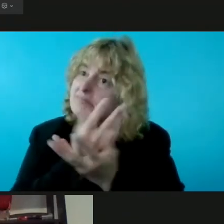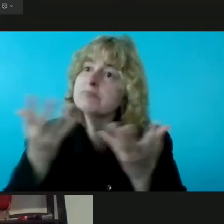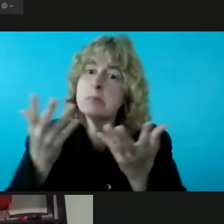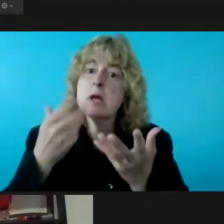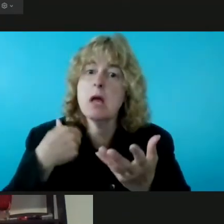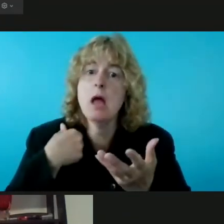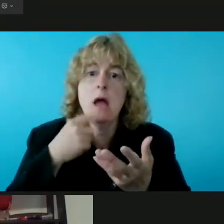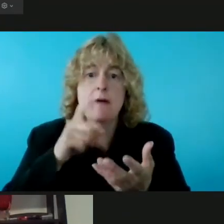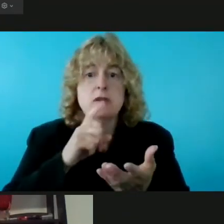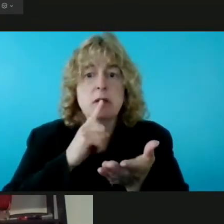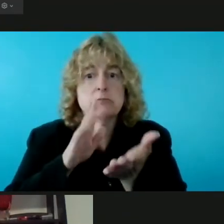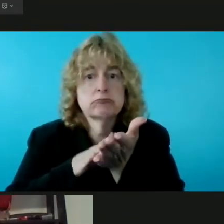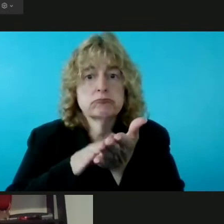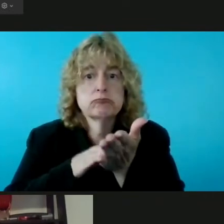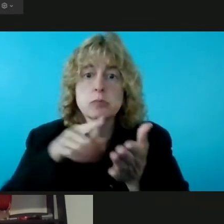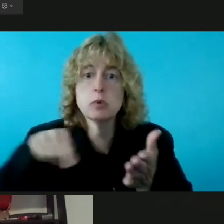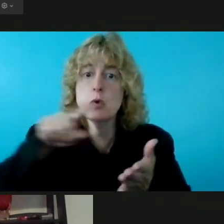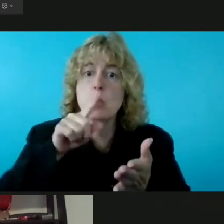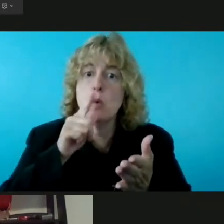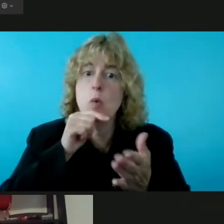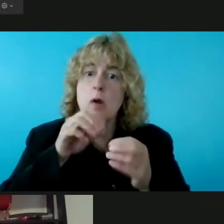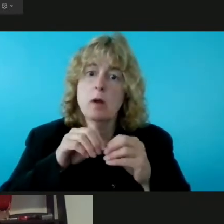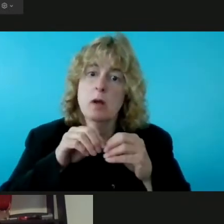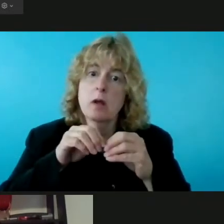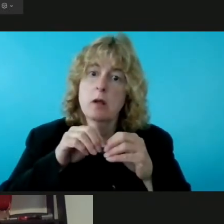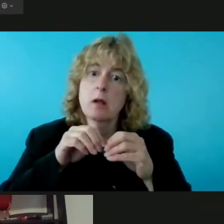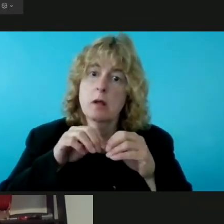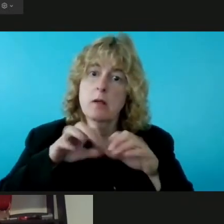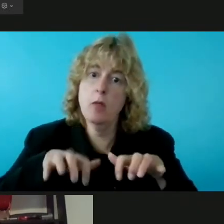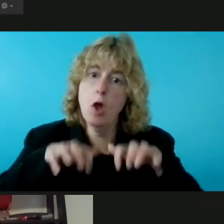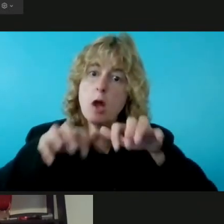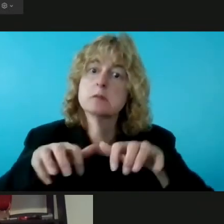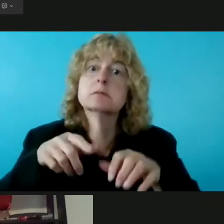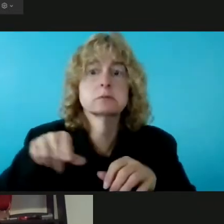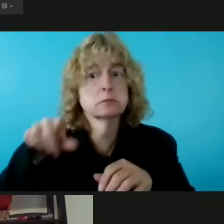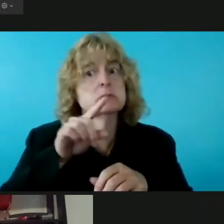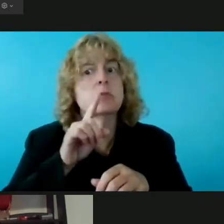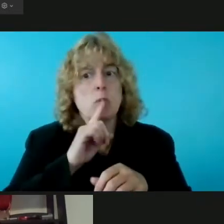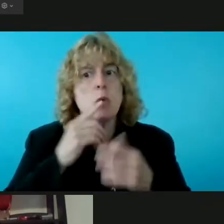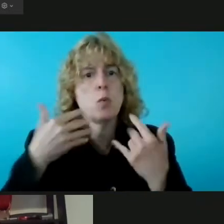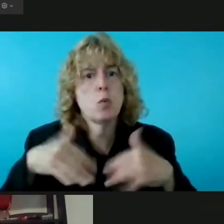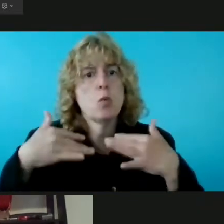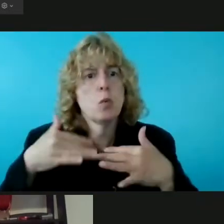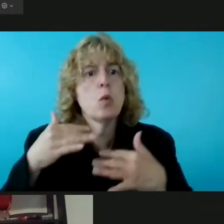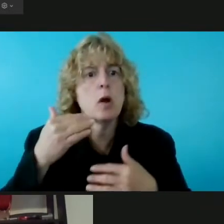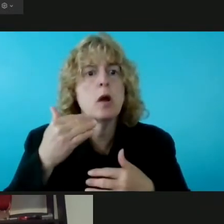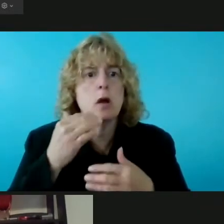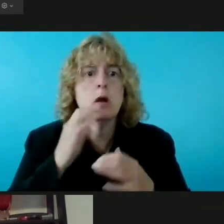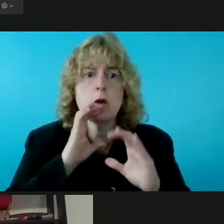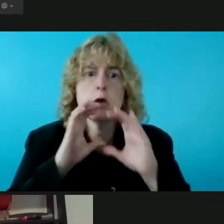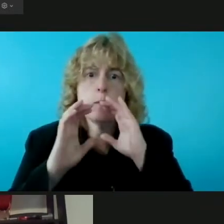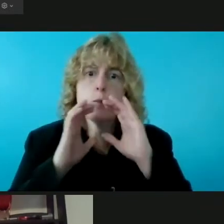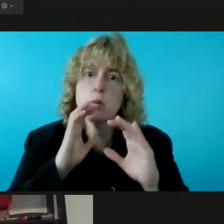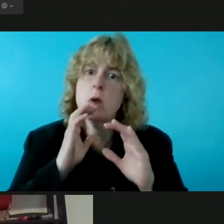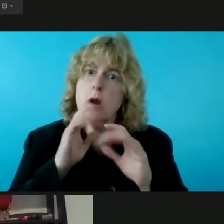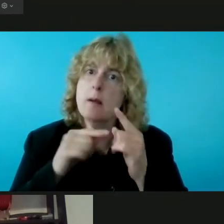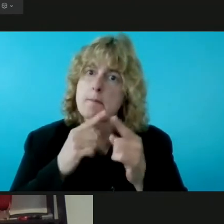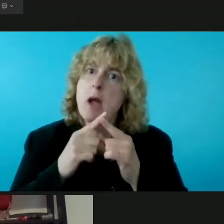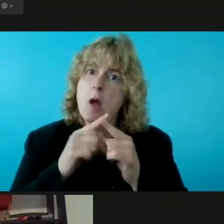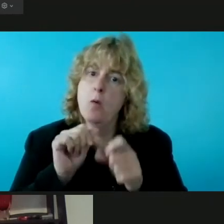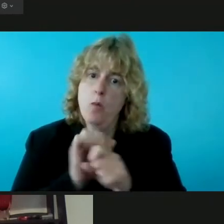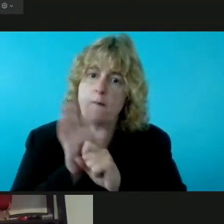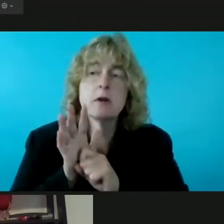the audience. You are sort of super communicators around COVID. Over 80% said they've encouraged 5 or more people to get the